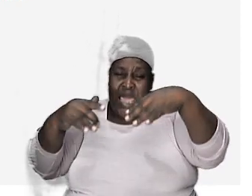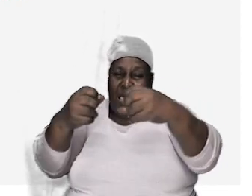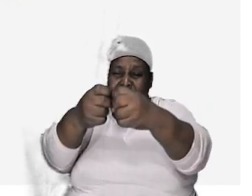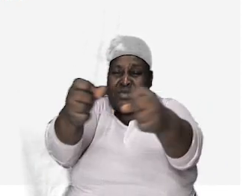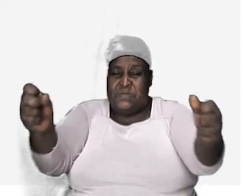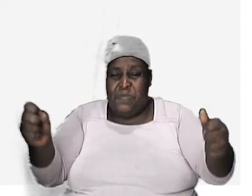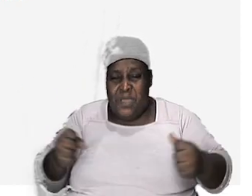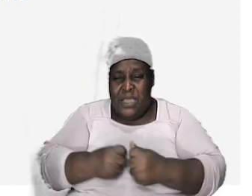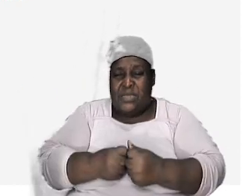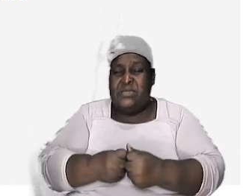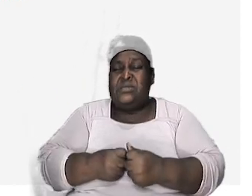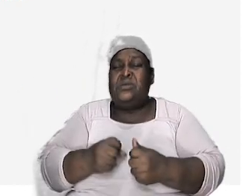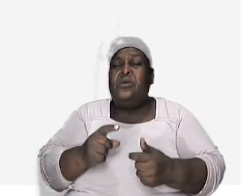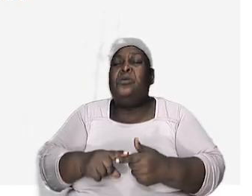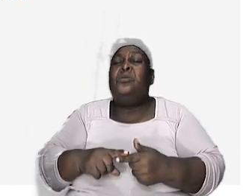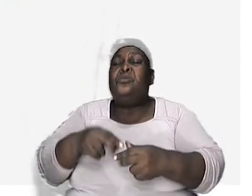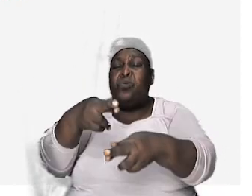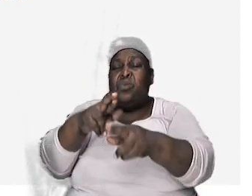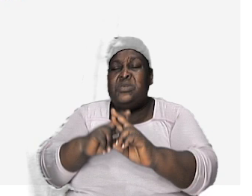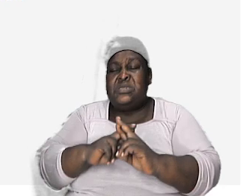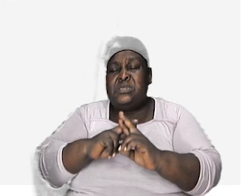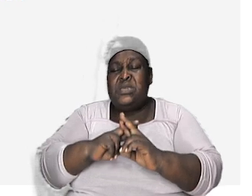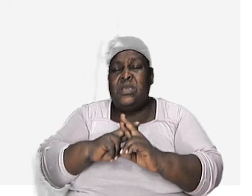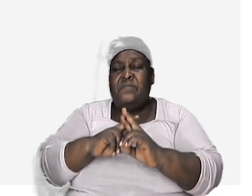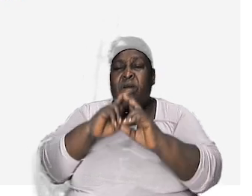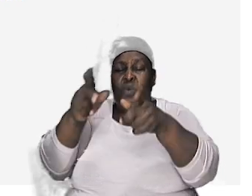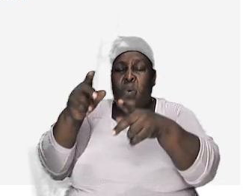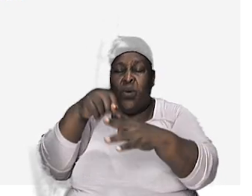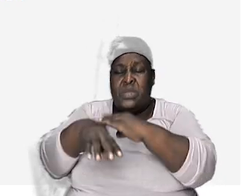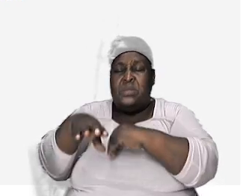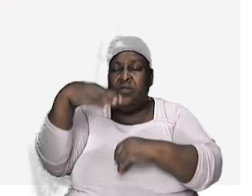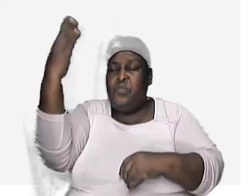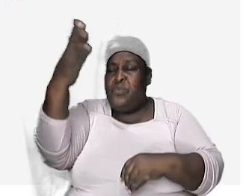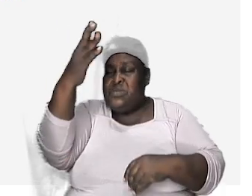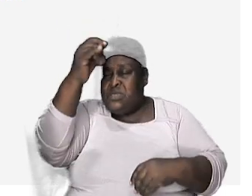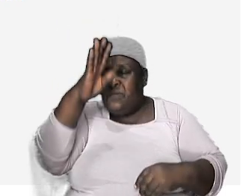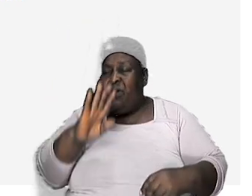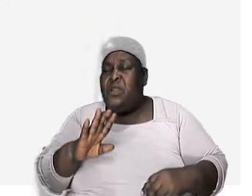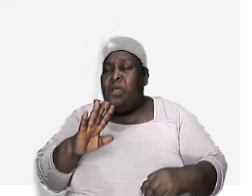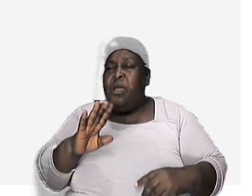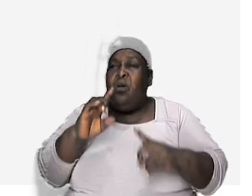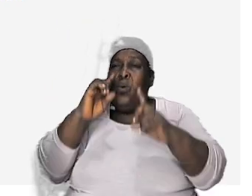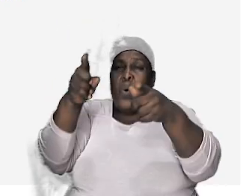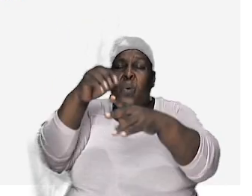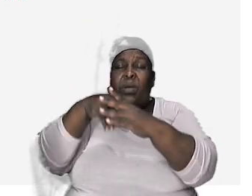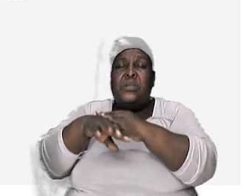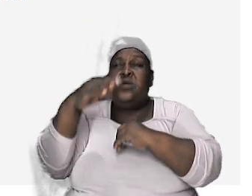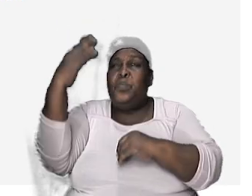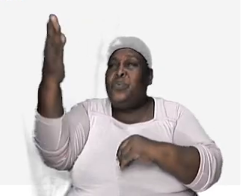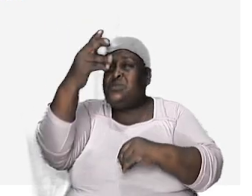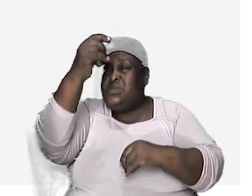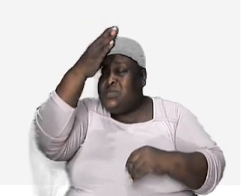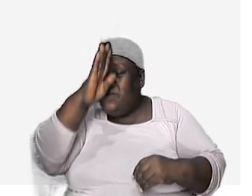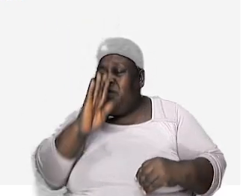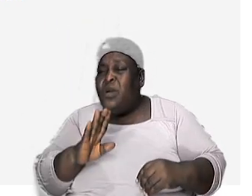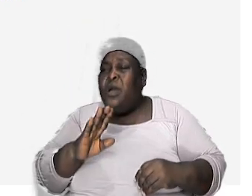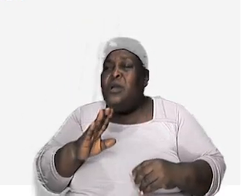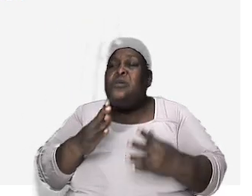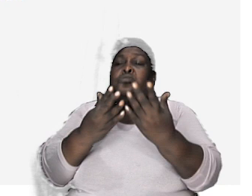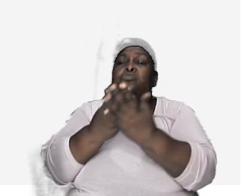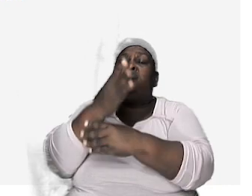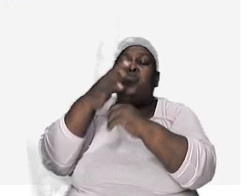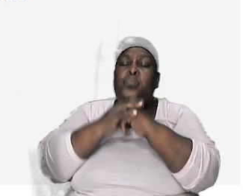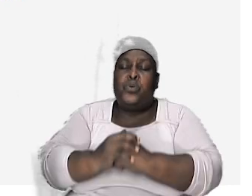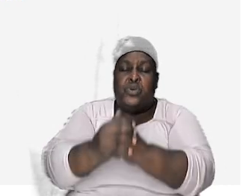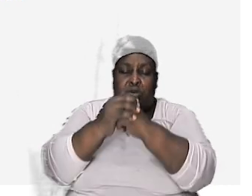the presence of God. Amen. And to get the presence of God, we get it through worship. And that is why everybody tries to worship, because they are trying